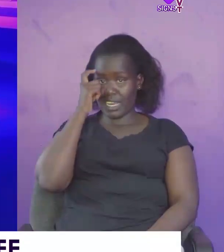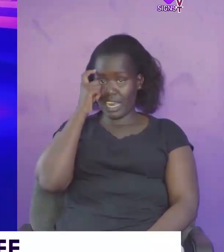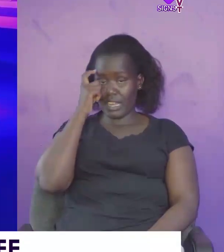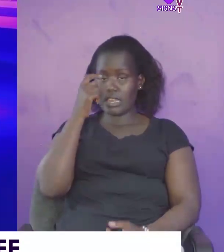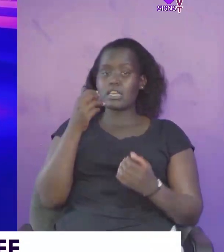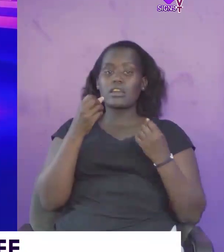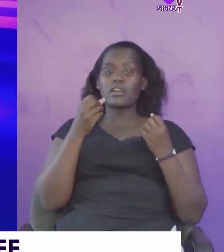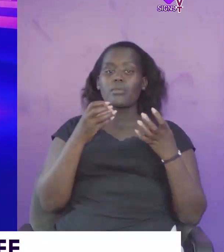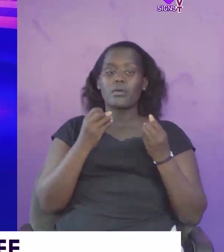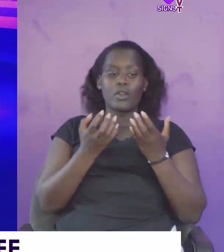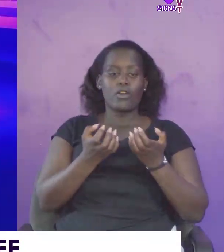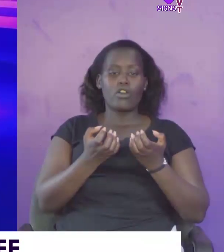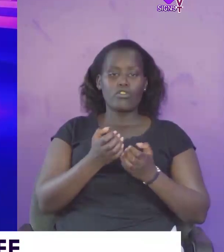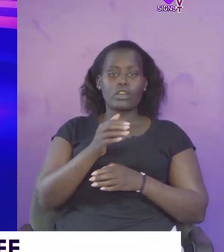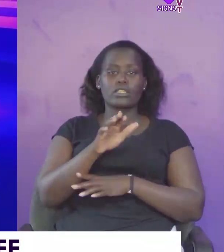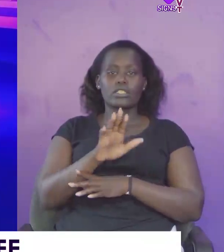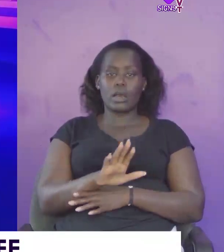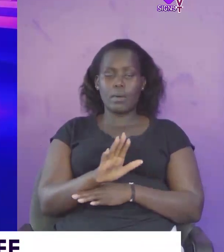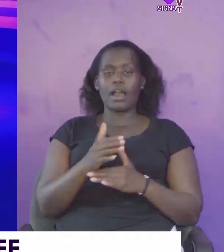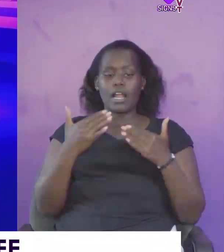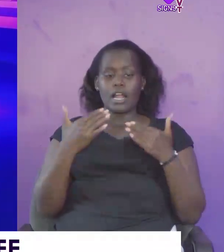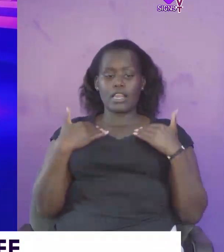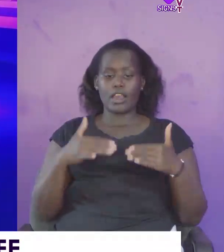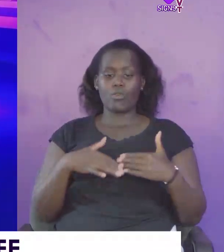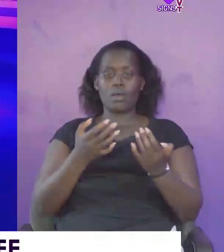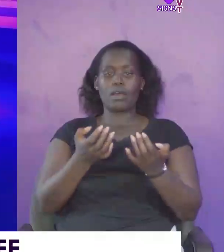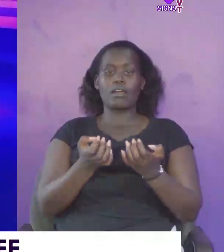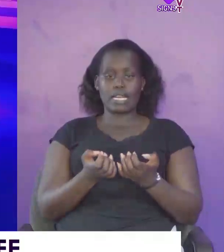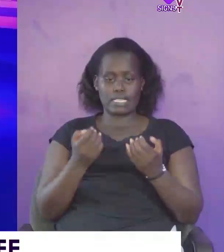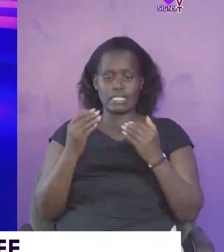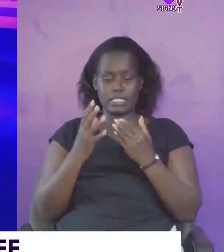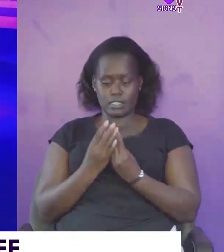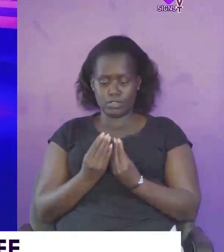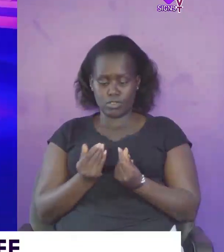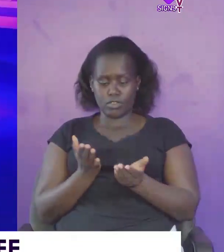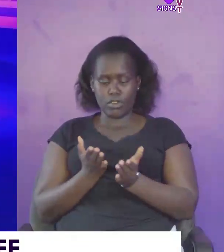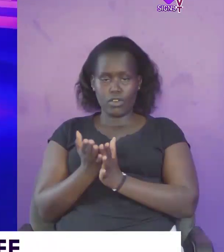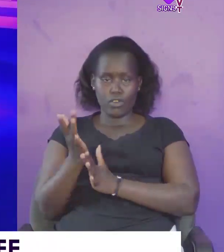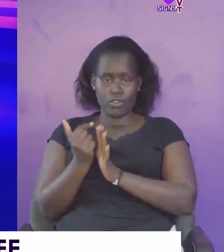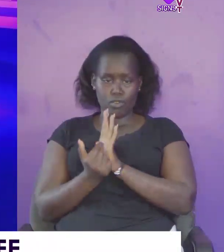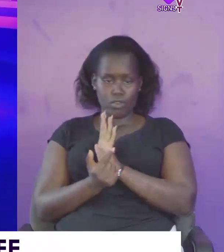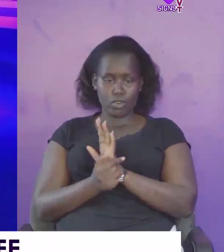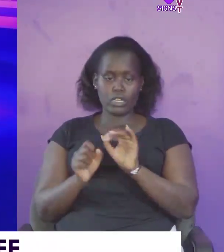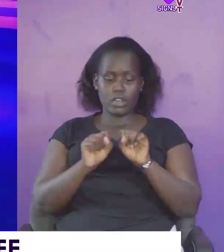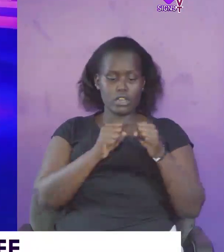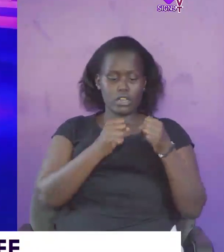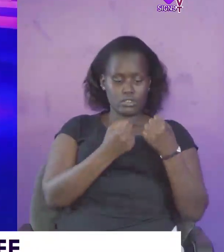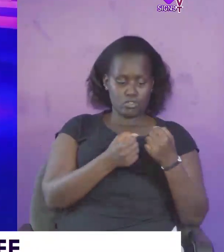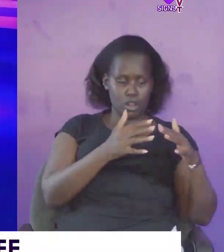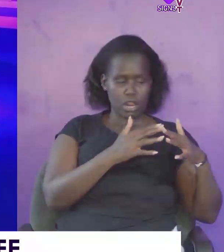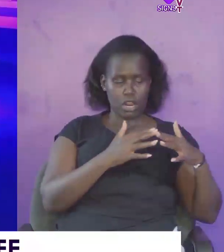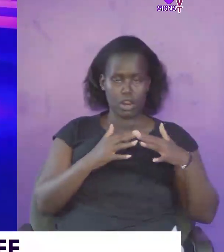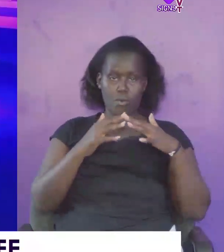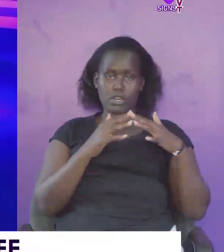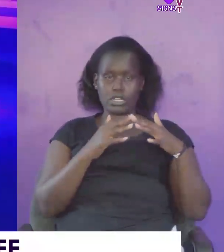their needs, most of their human needs. Is catered for through that kind of social democracy,